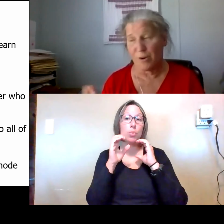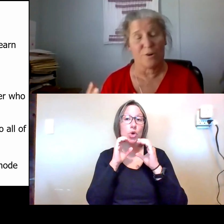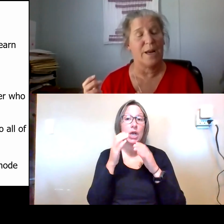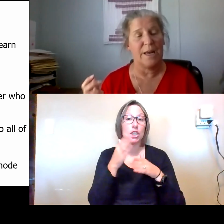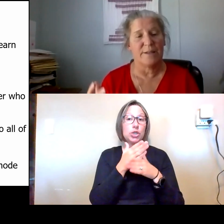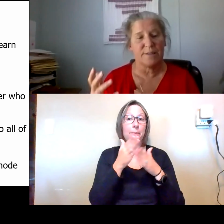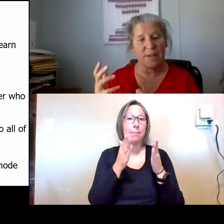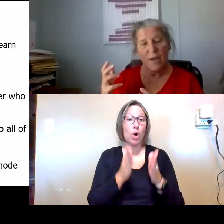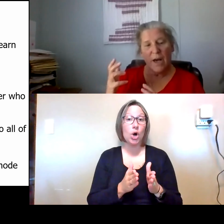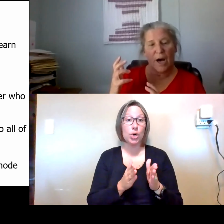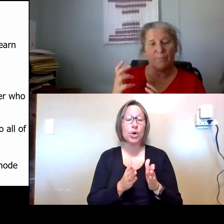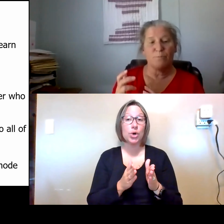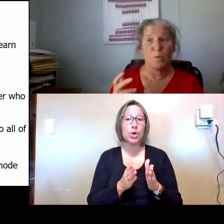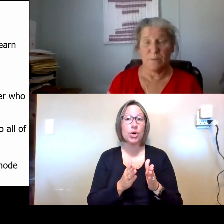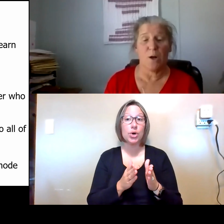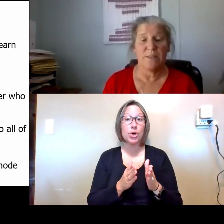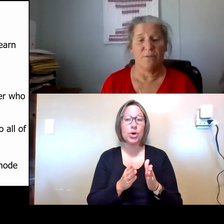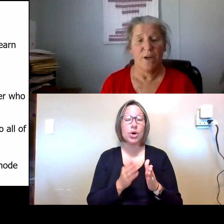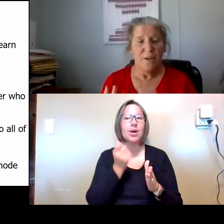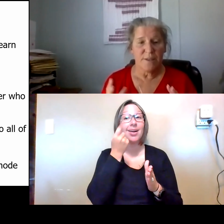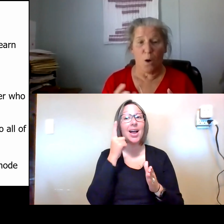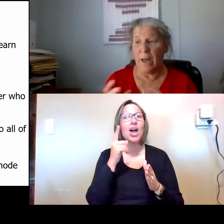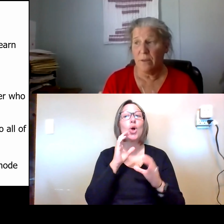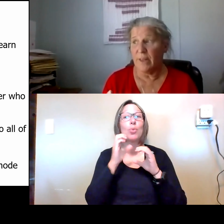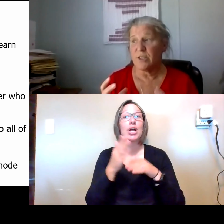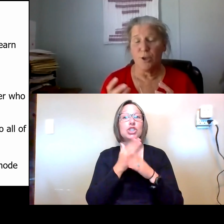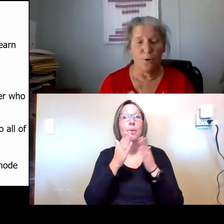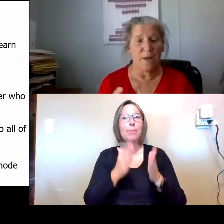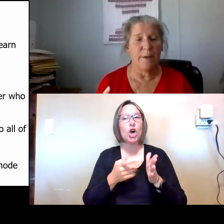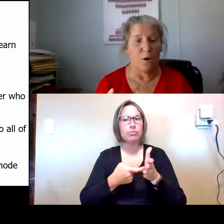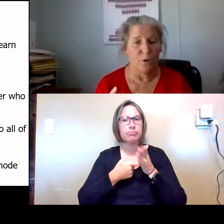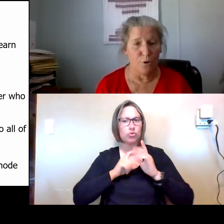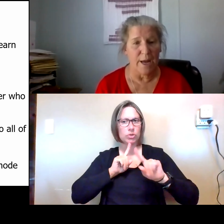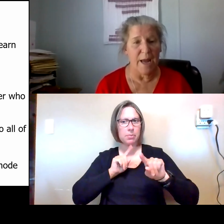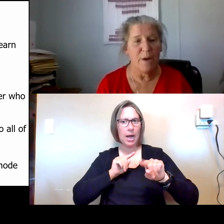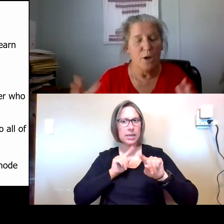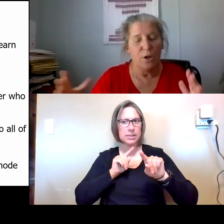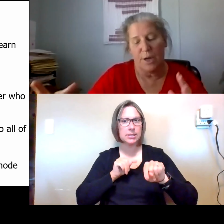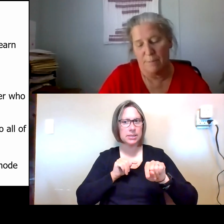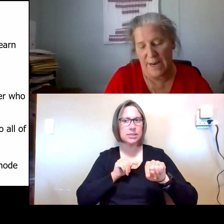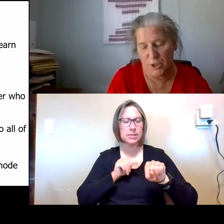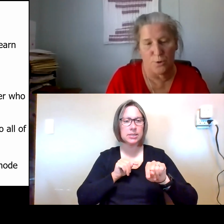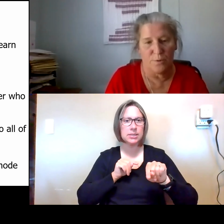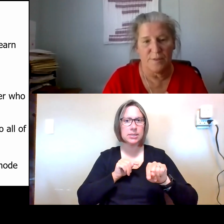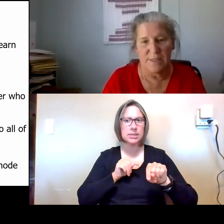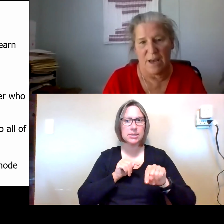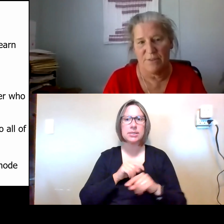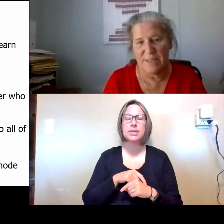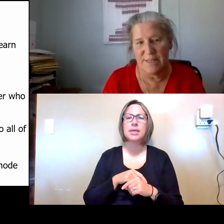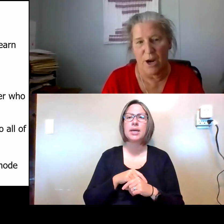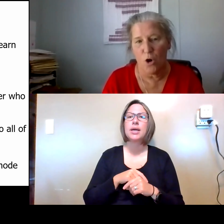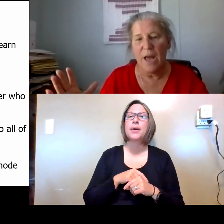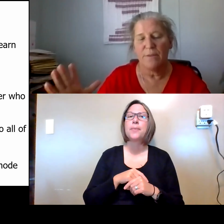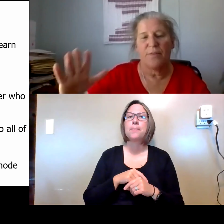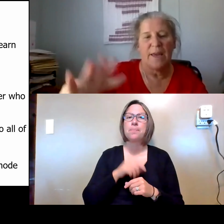communication partner is responsive. So in this, you got to be on your game. You got to make sure that the stuff